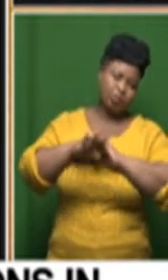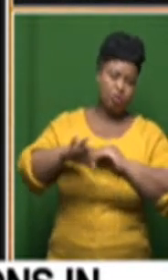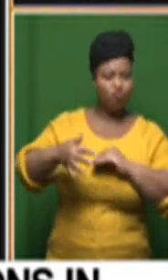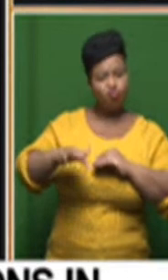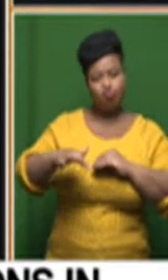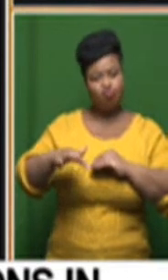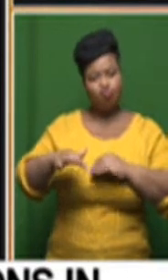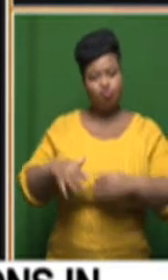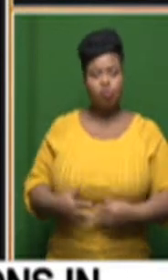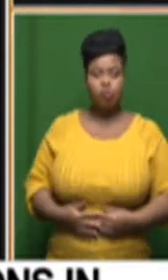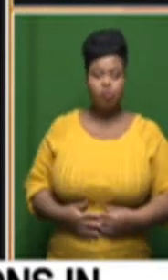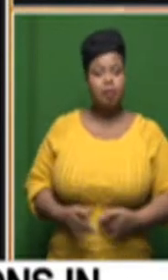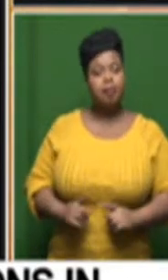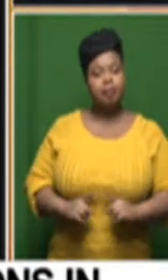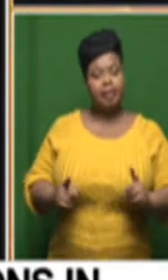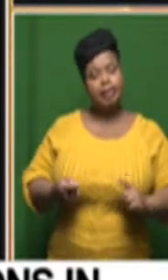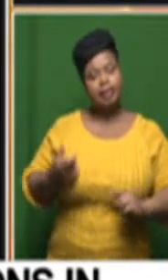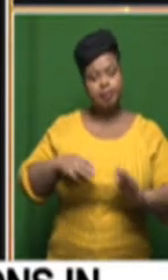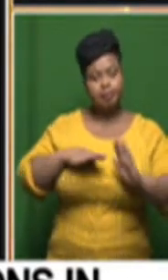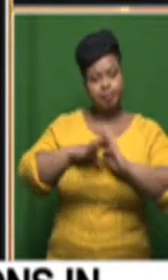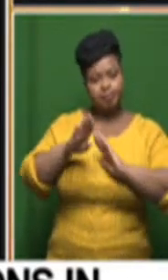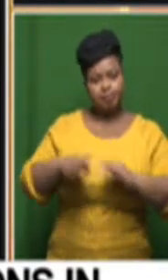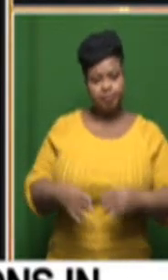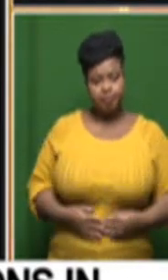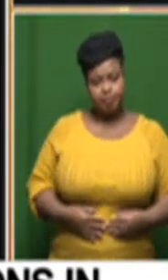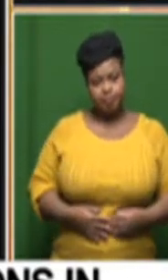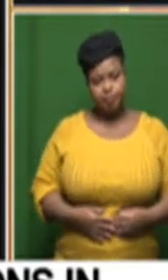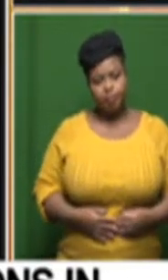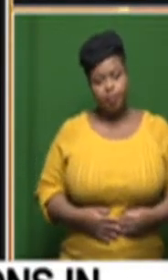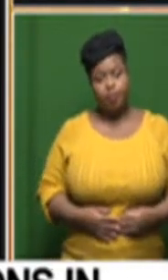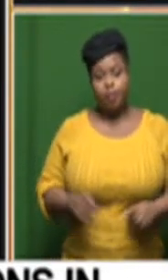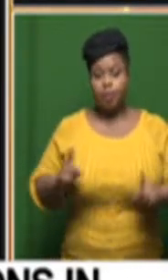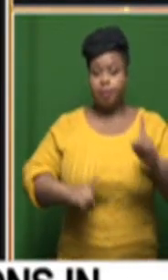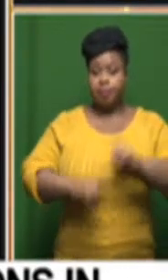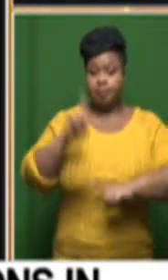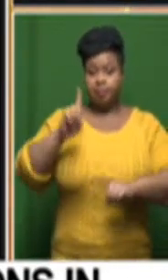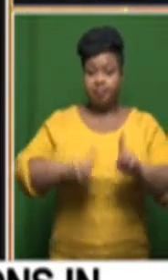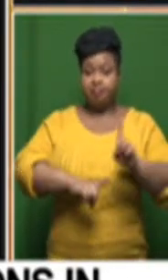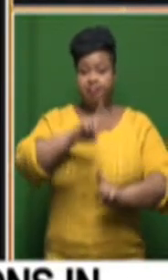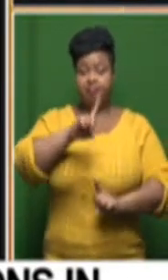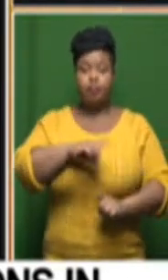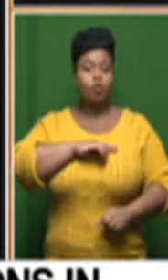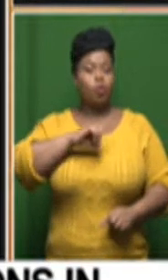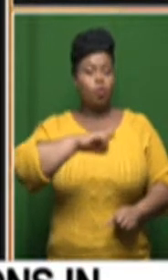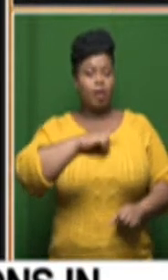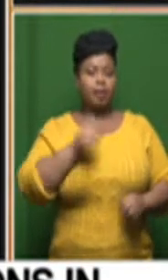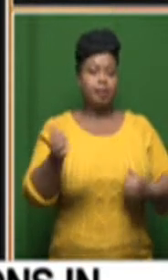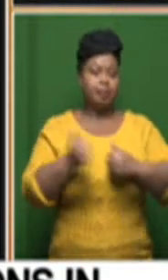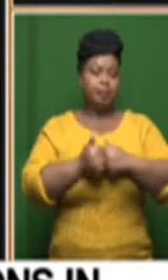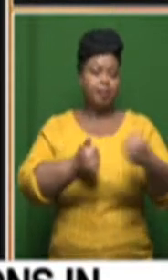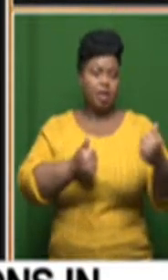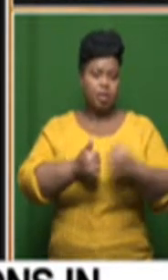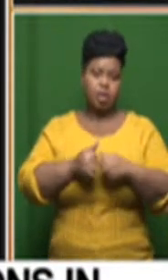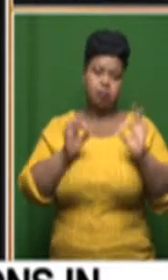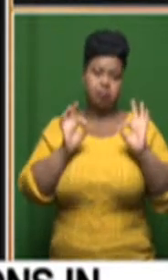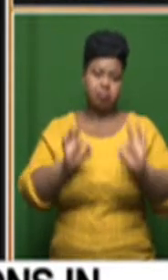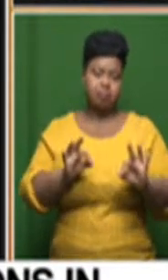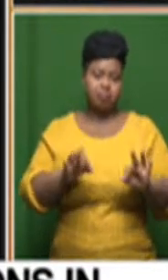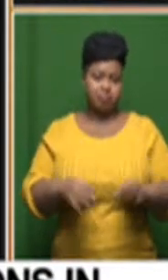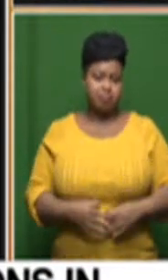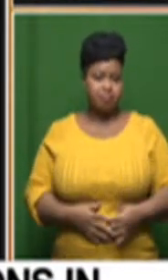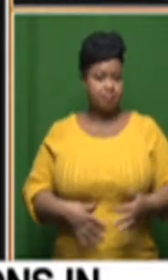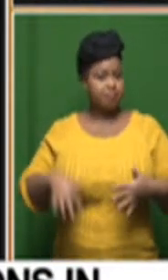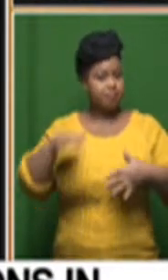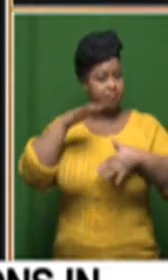be, but it is picking up. The success is attributed to the partnerships. That is the